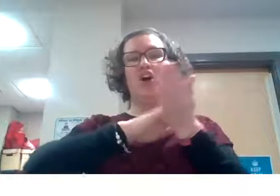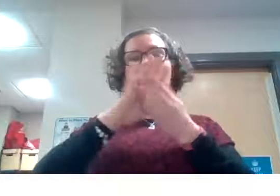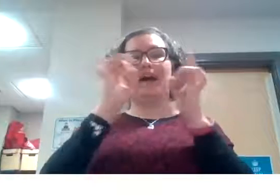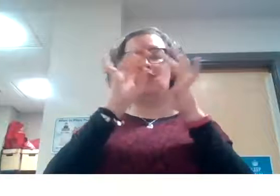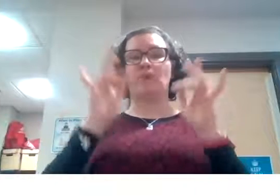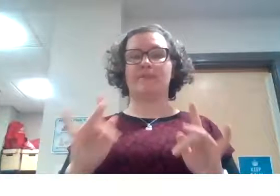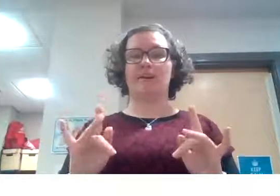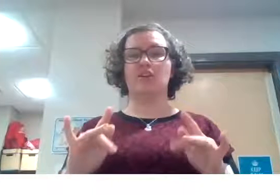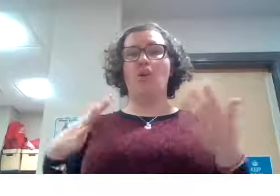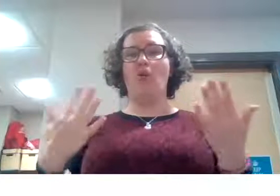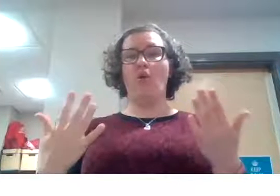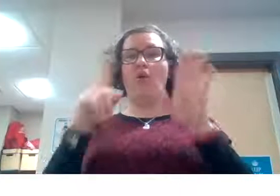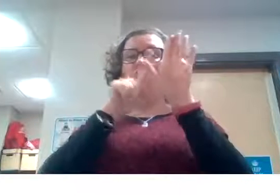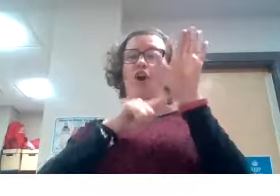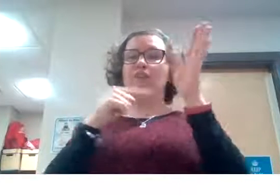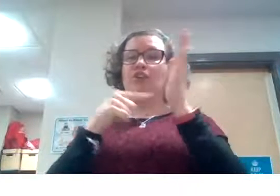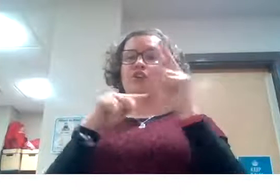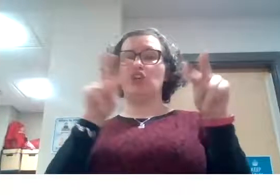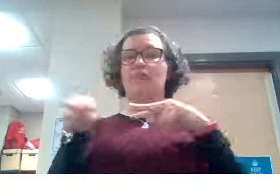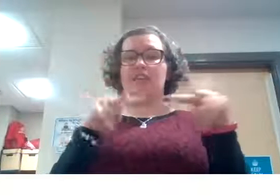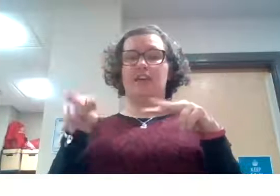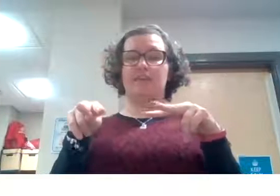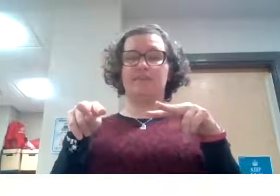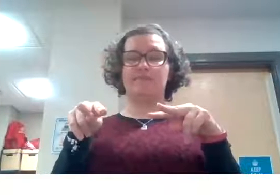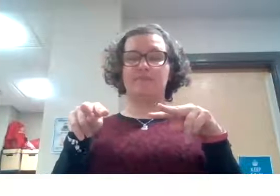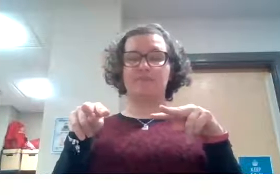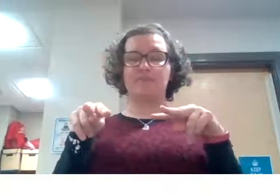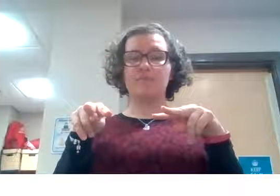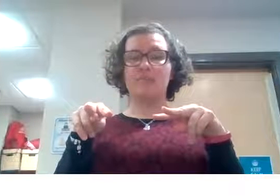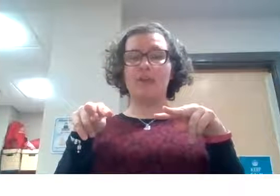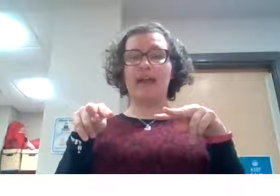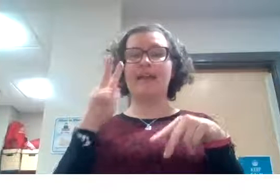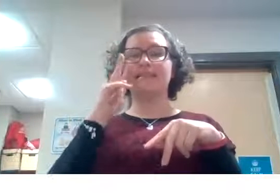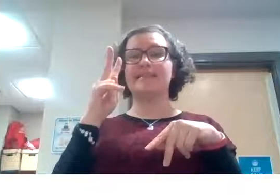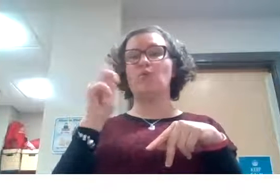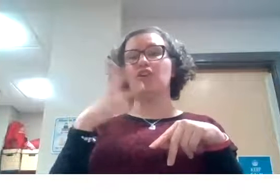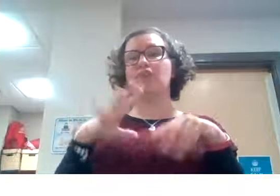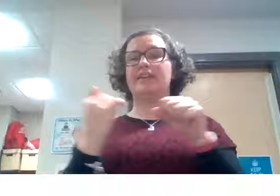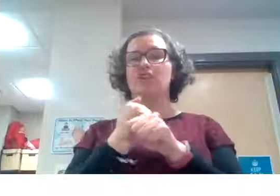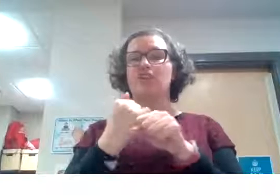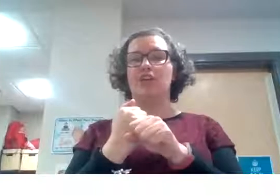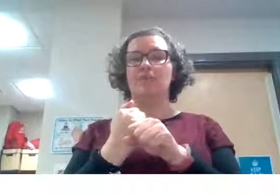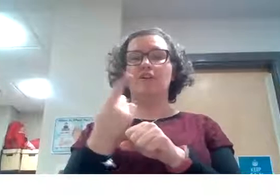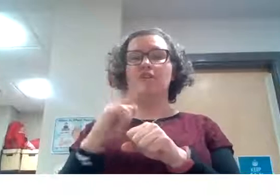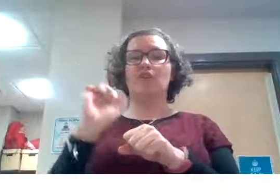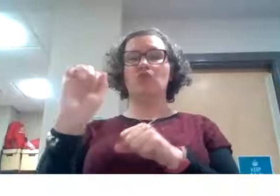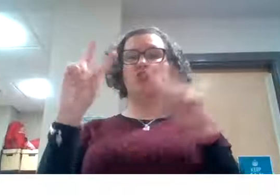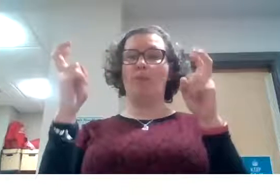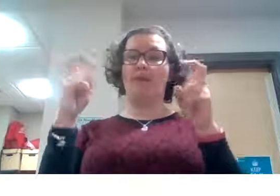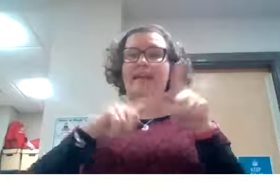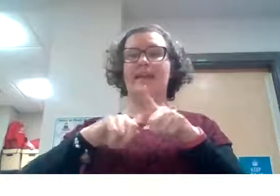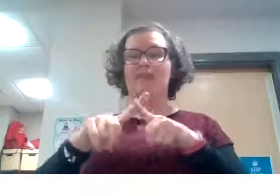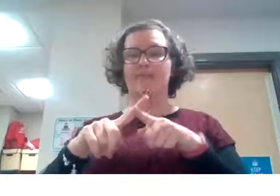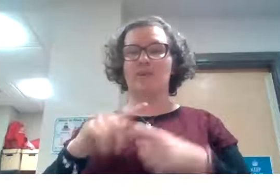page on the HIU's website or on the YouTube videos. Okay, and see what you need to do for